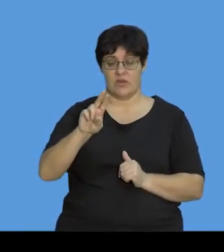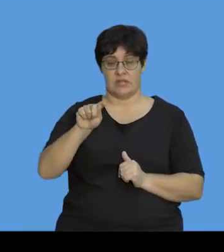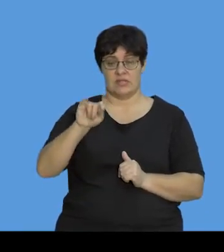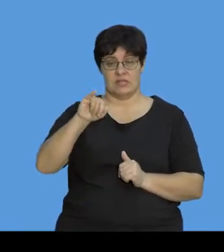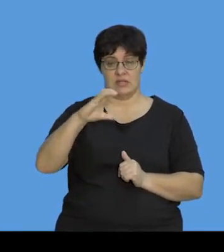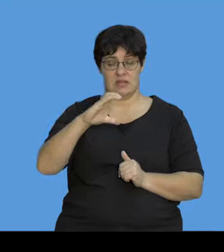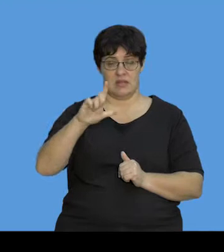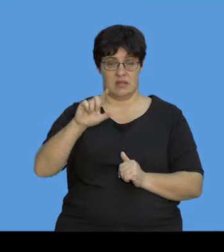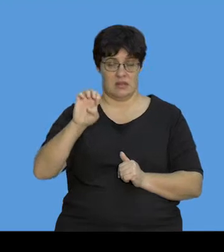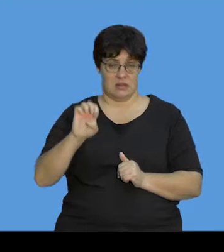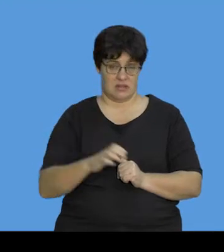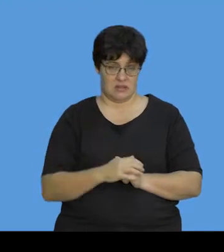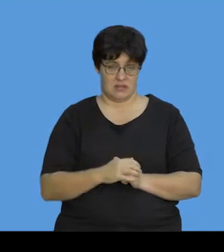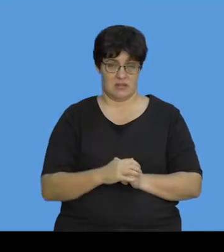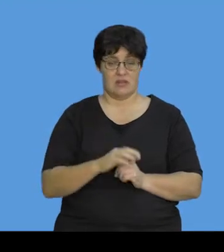vertical